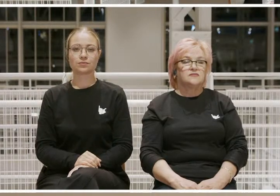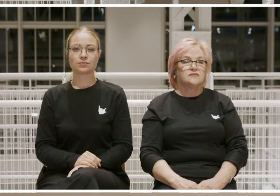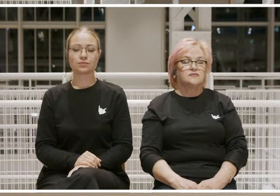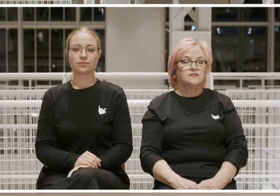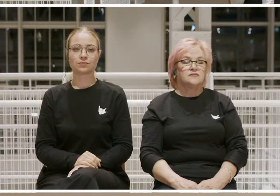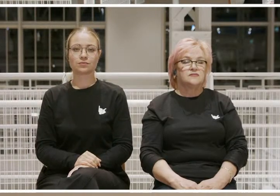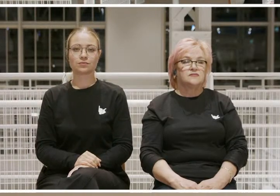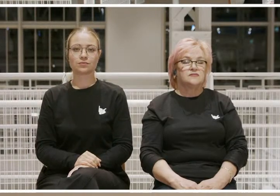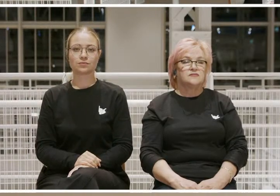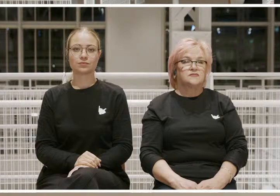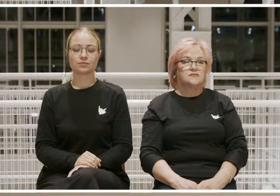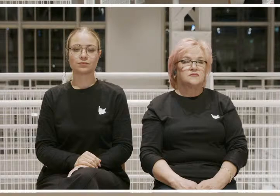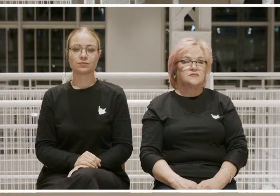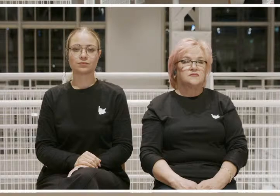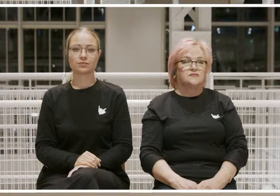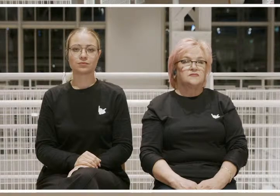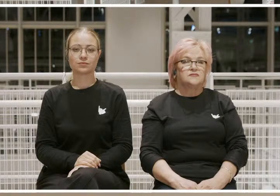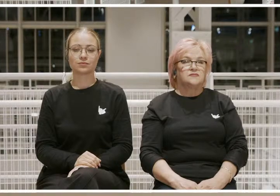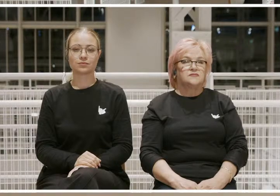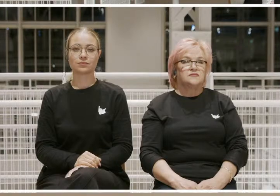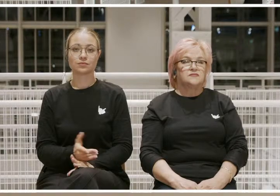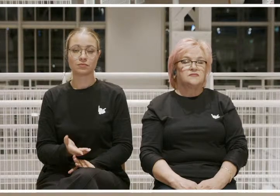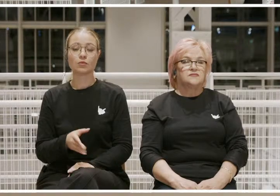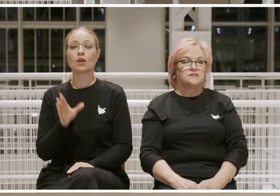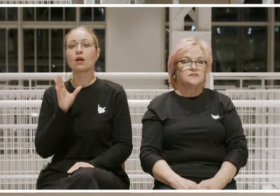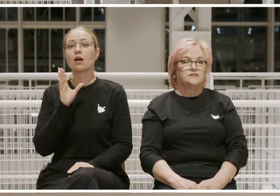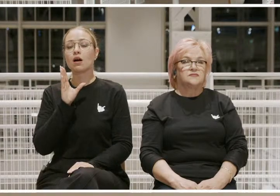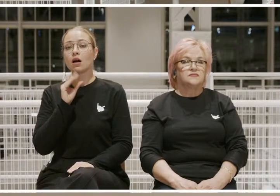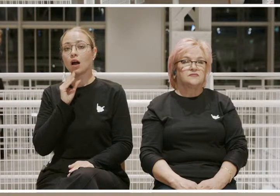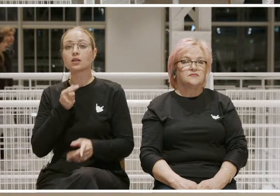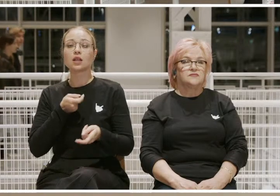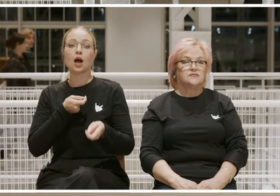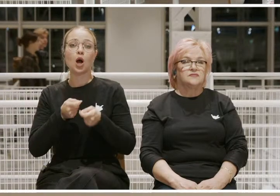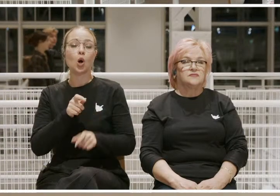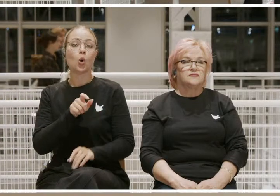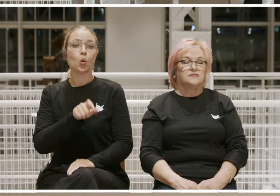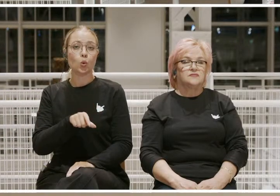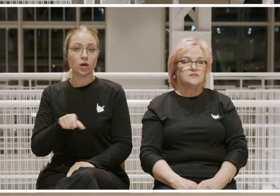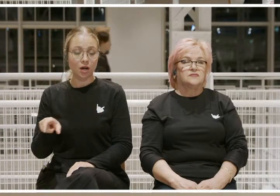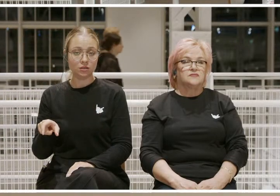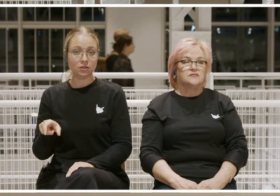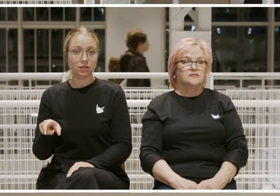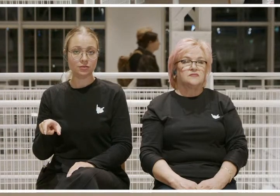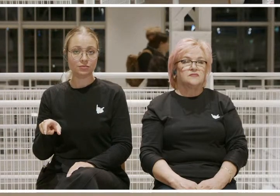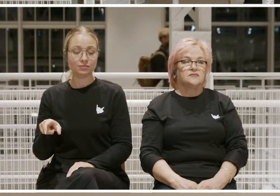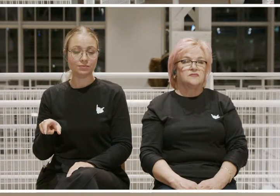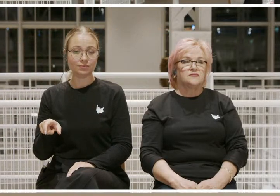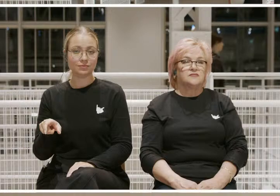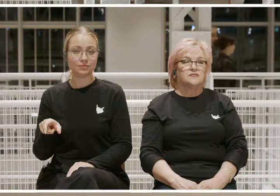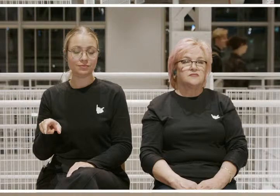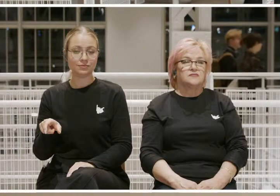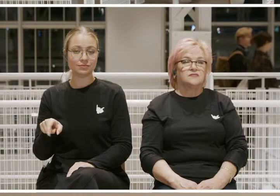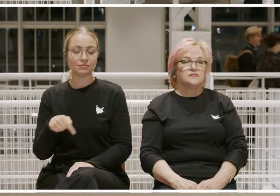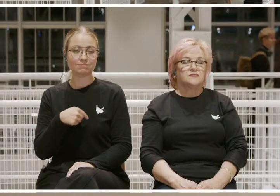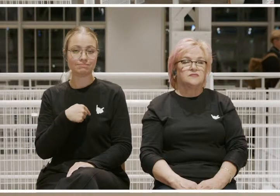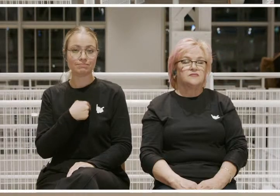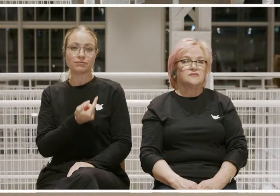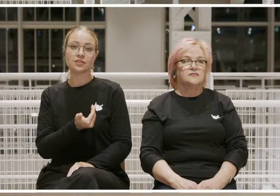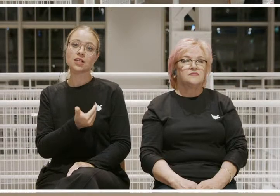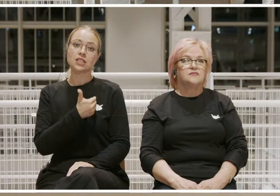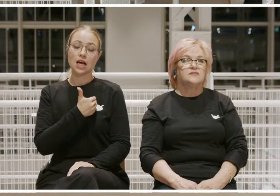the curators wanted to shape the exhibition in the form of a public program and invited